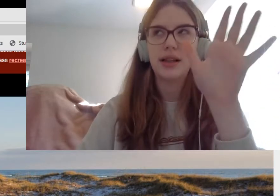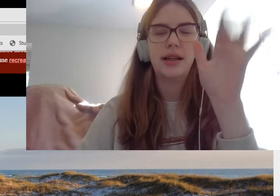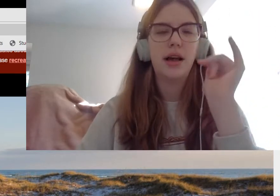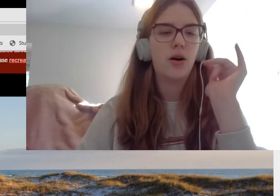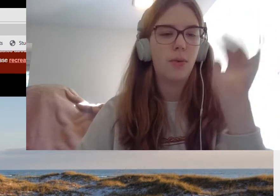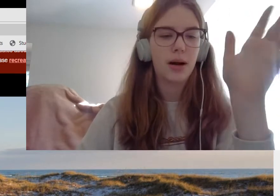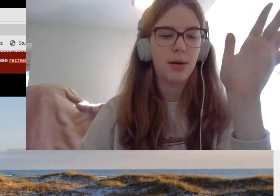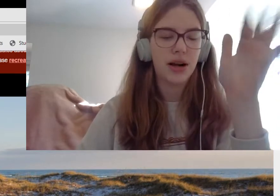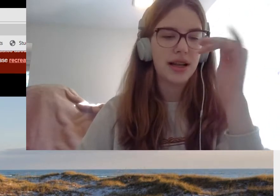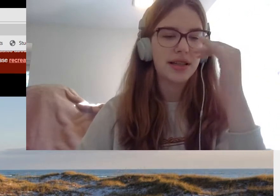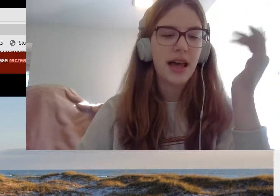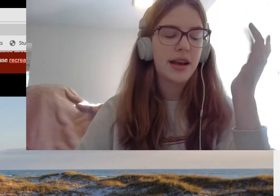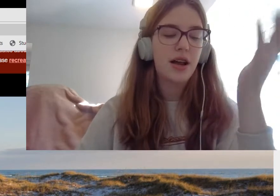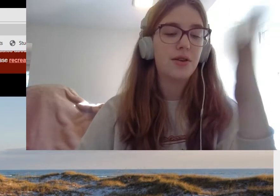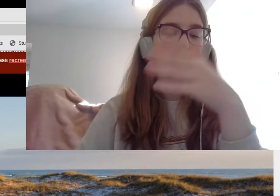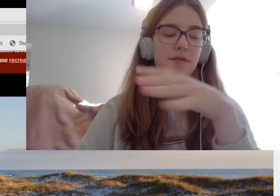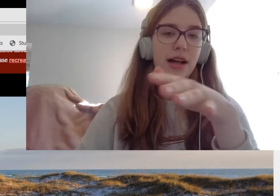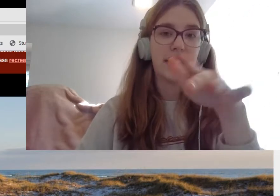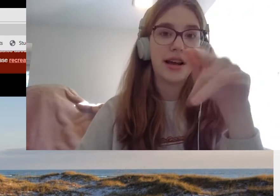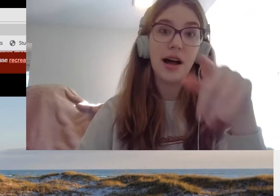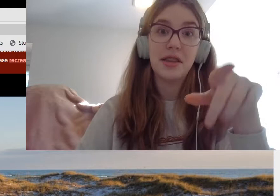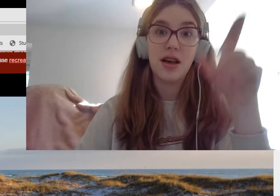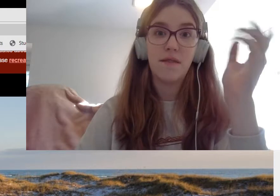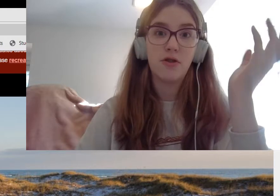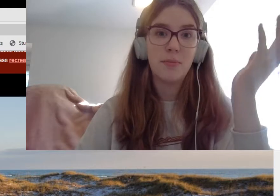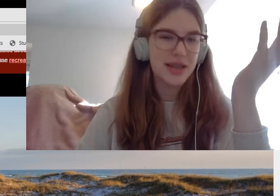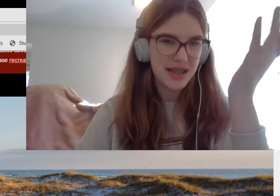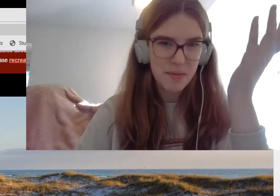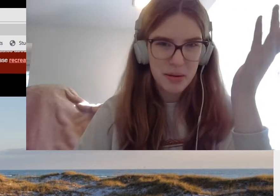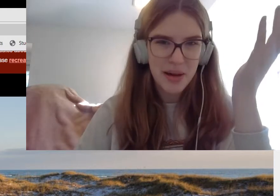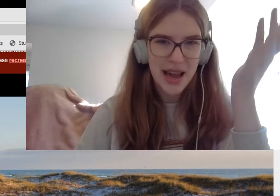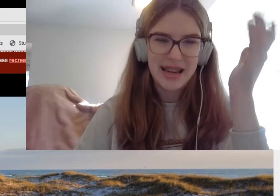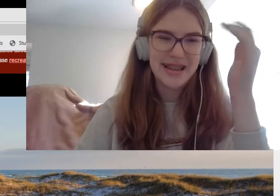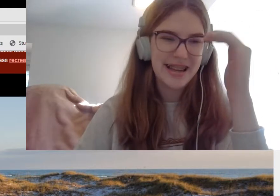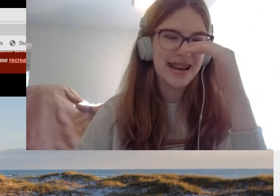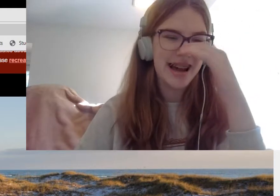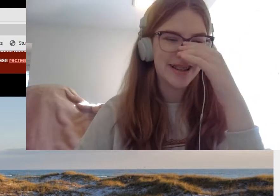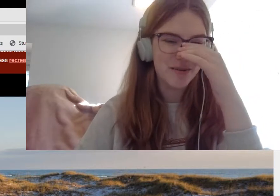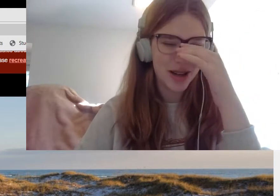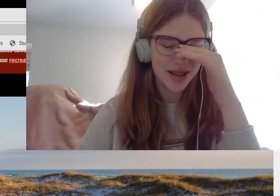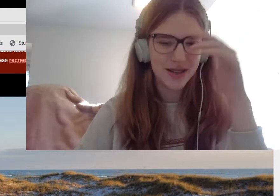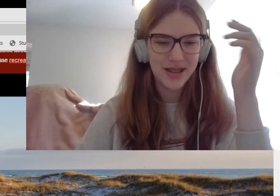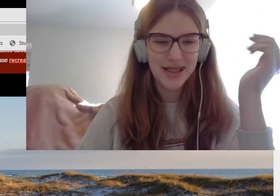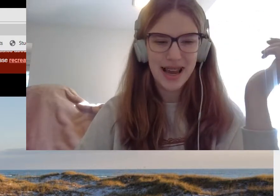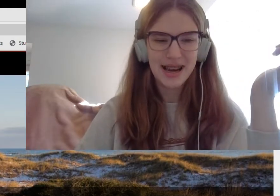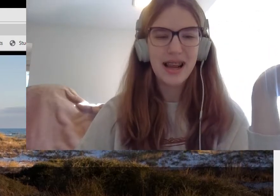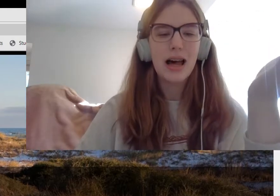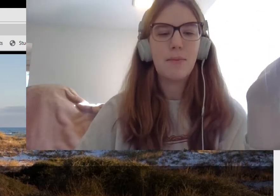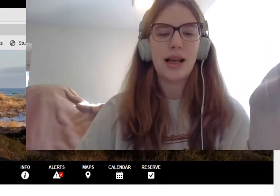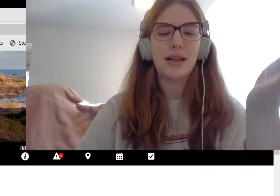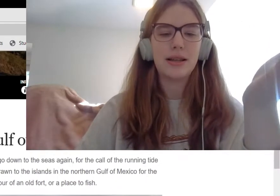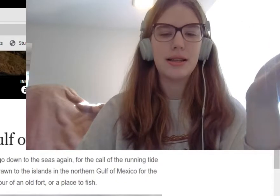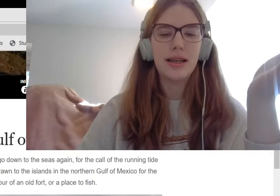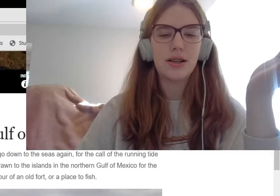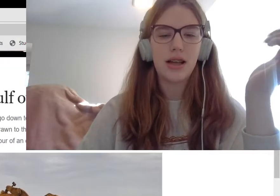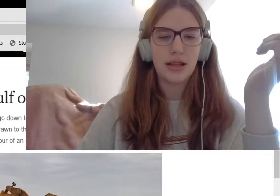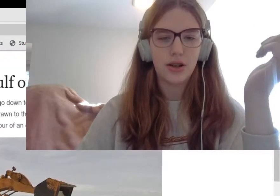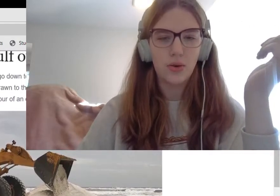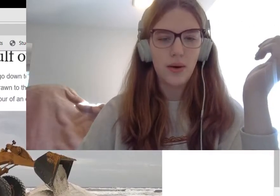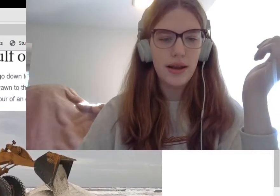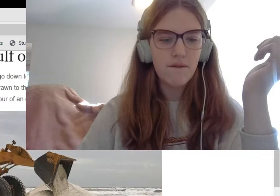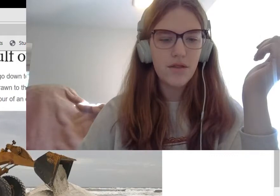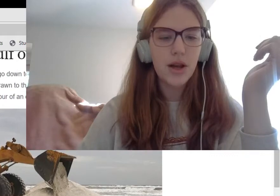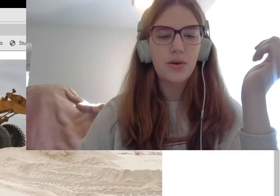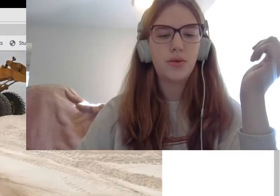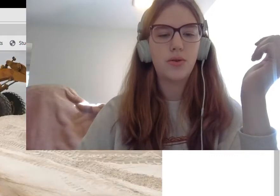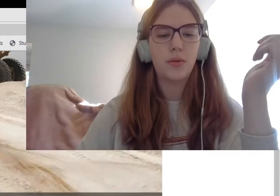quickly where a park is. Not only the fact that I got this off the Mississippi page in the National Park Service site, but as you can see, there's lots